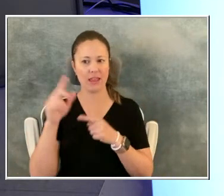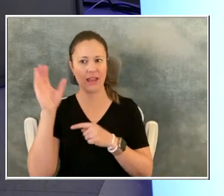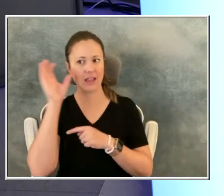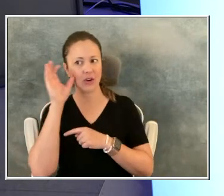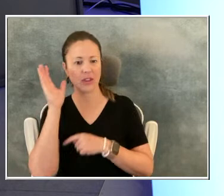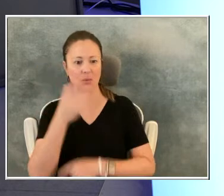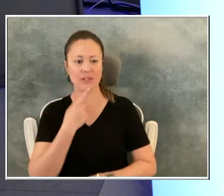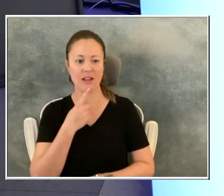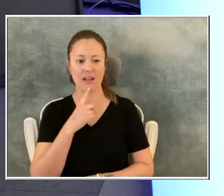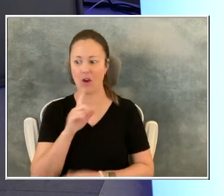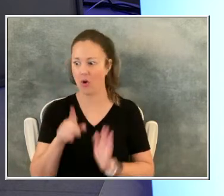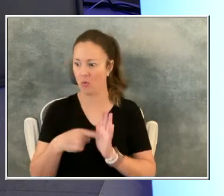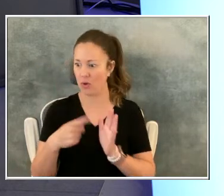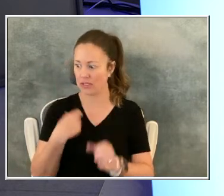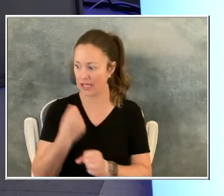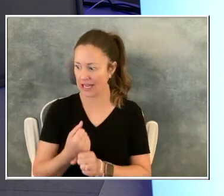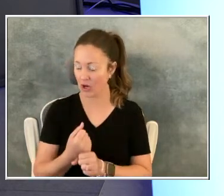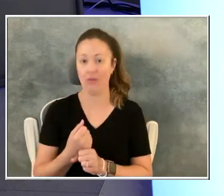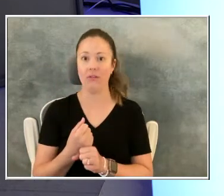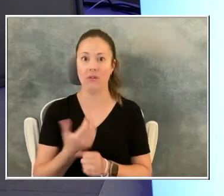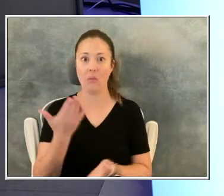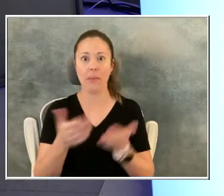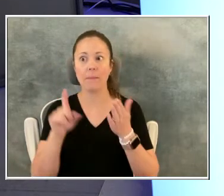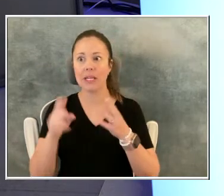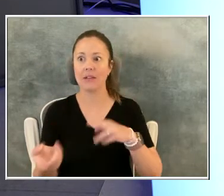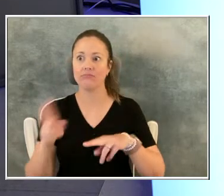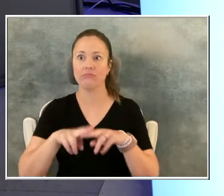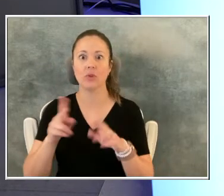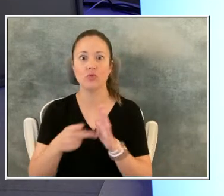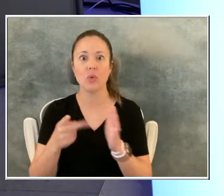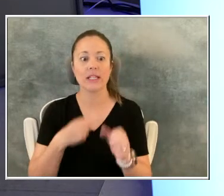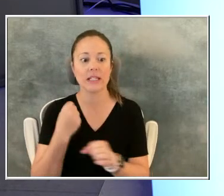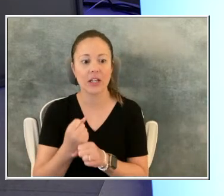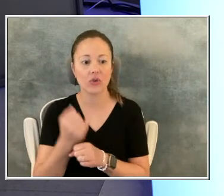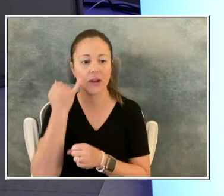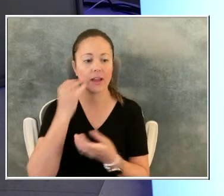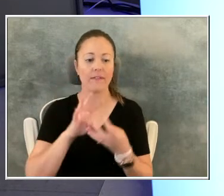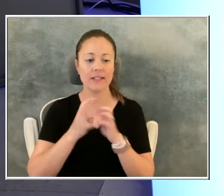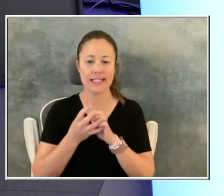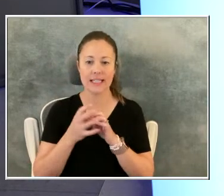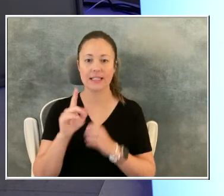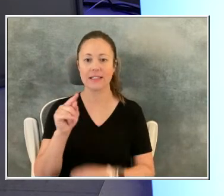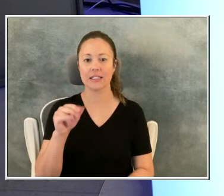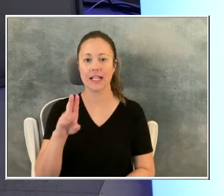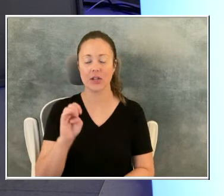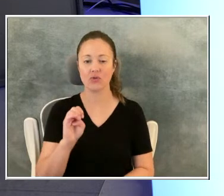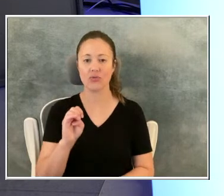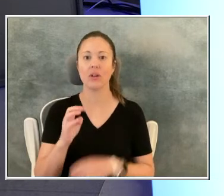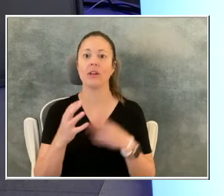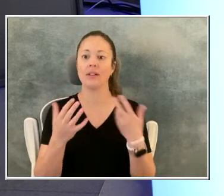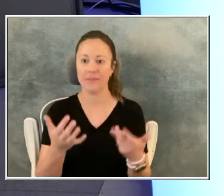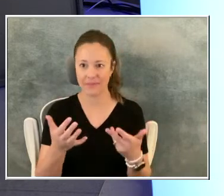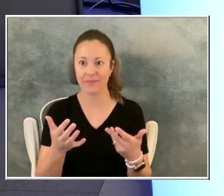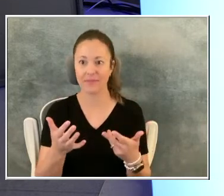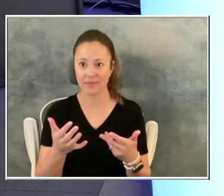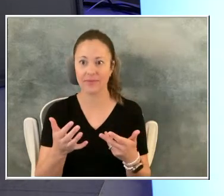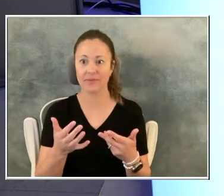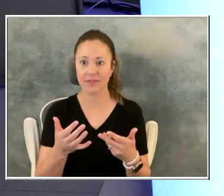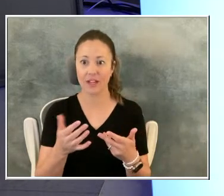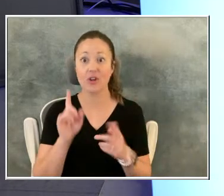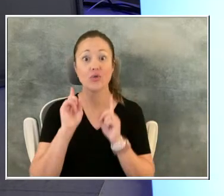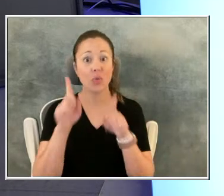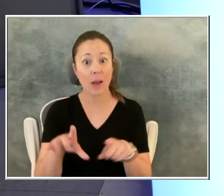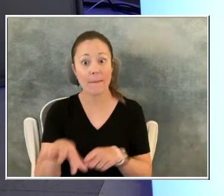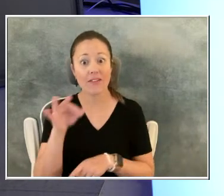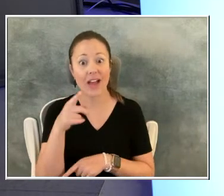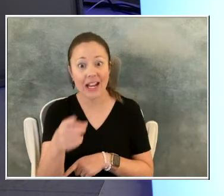doing it once a year and I have dense breasts, I should be getting it twice a year. And then to know the questions to ask and to know to come seek you out or someone